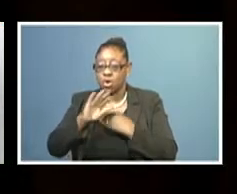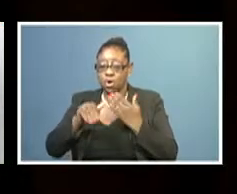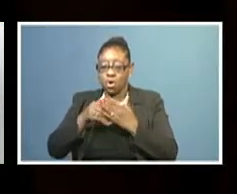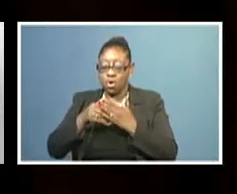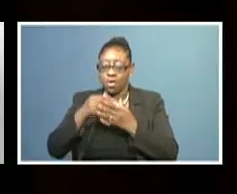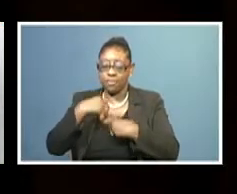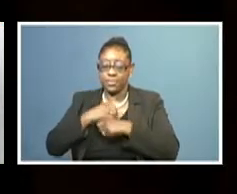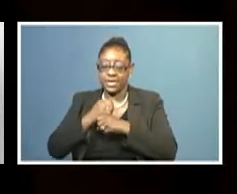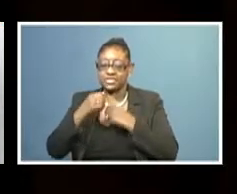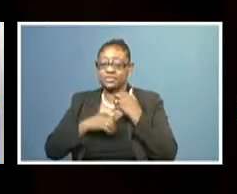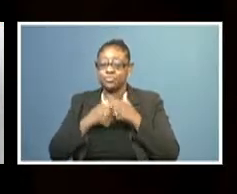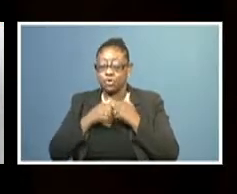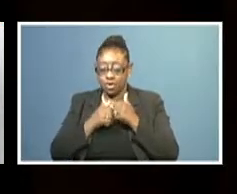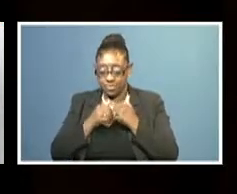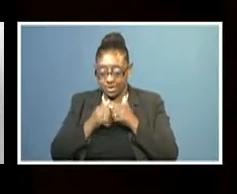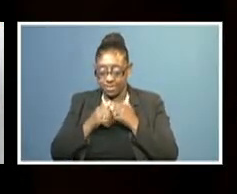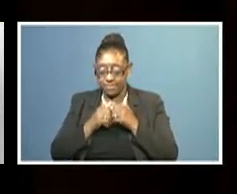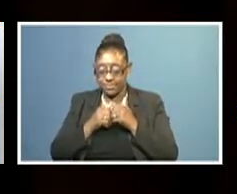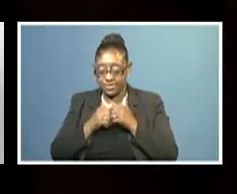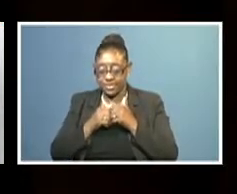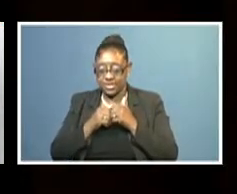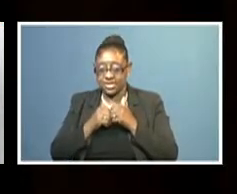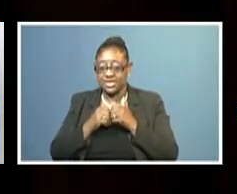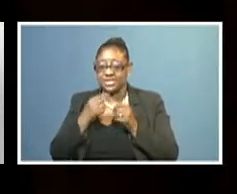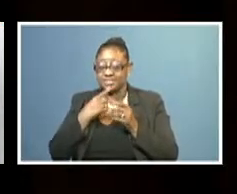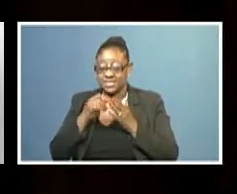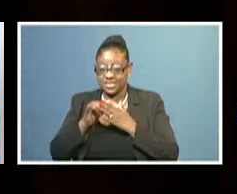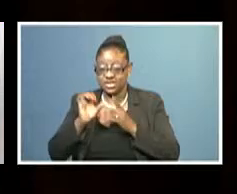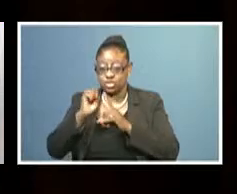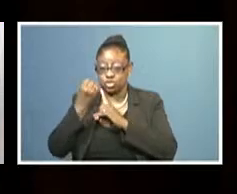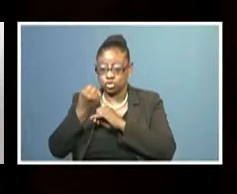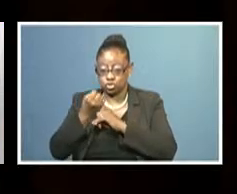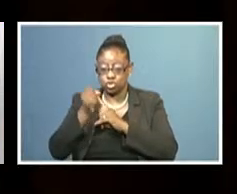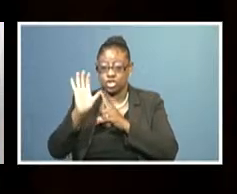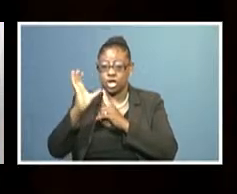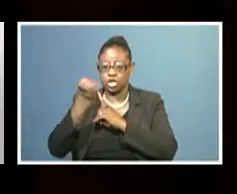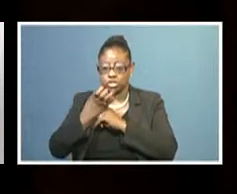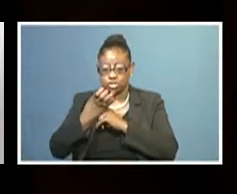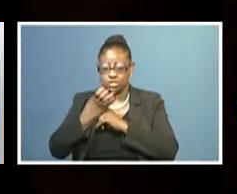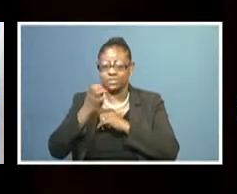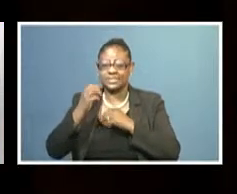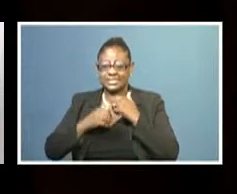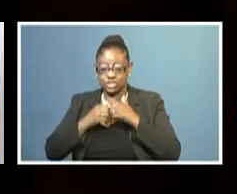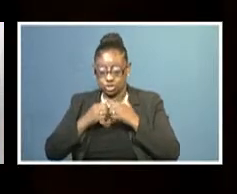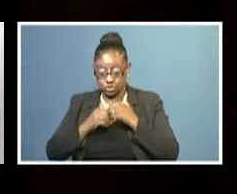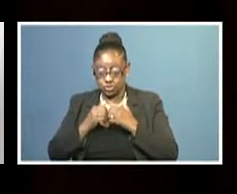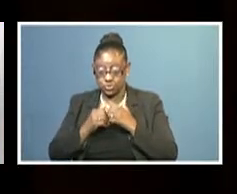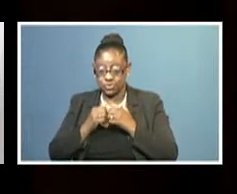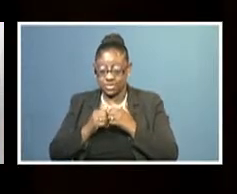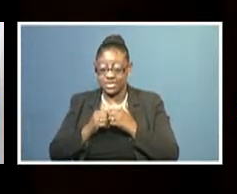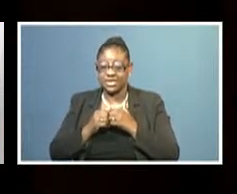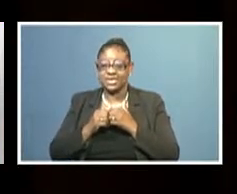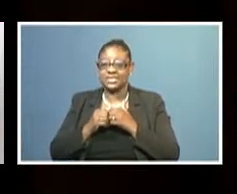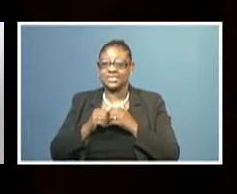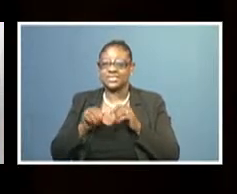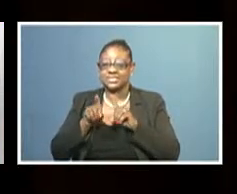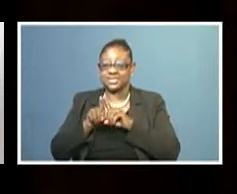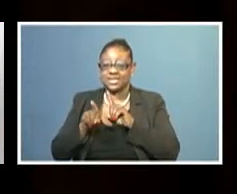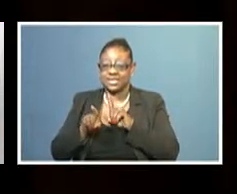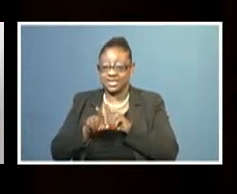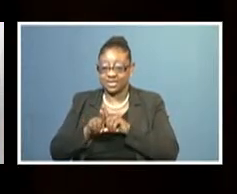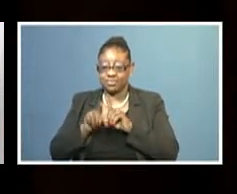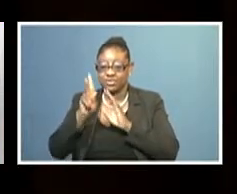problem that is just as much a social and cultural issue as it is a policy and